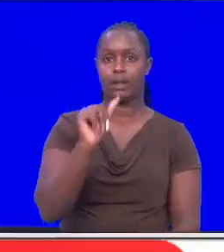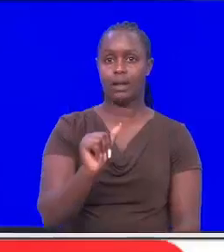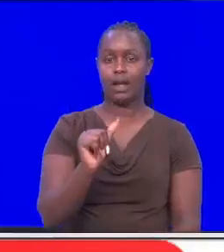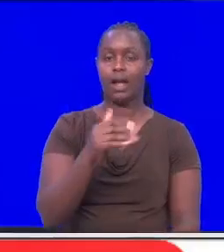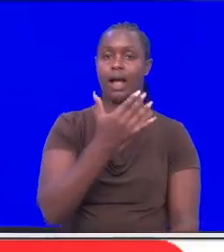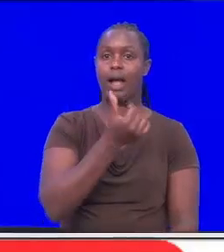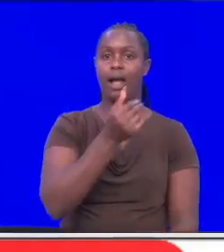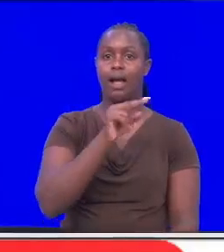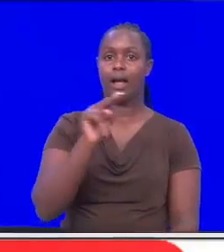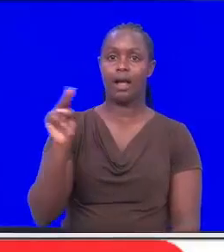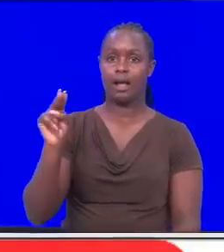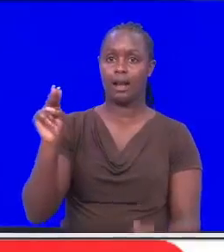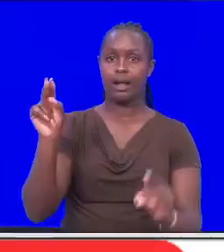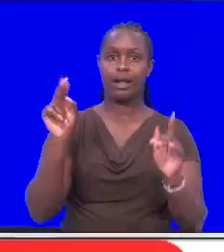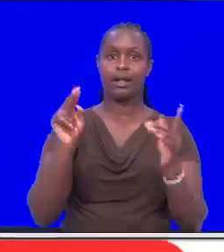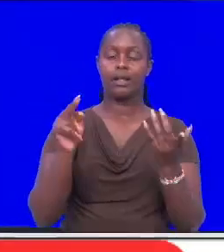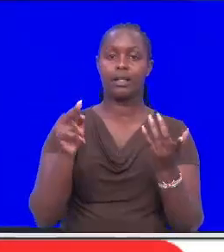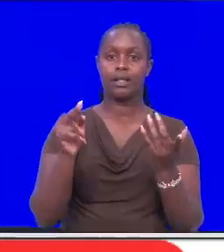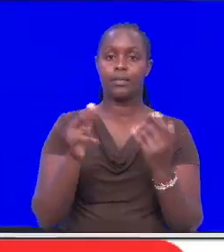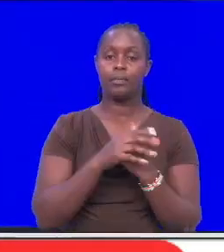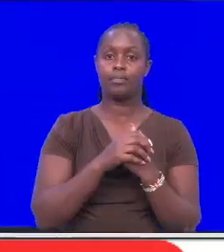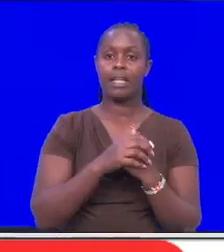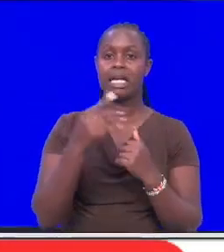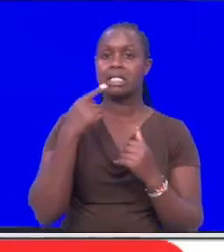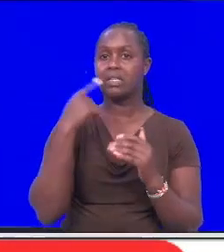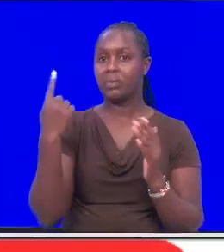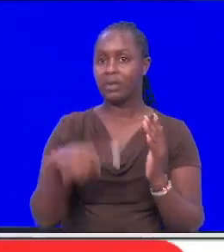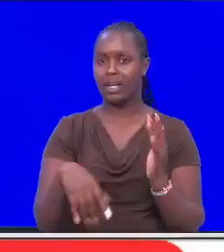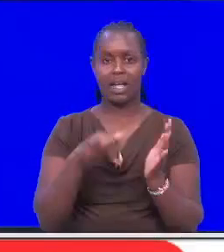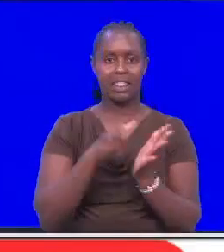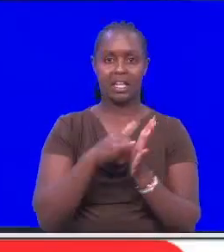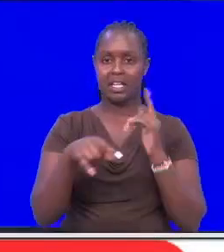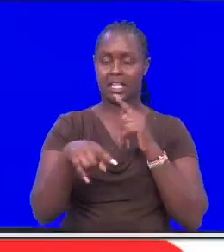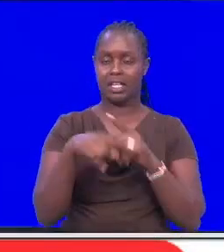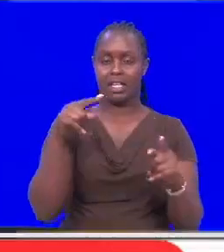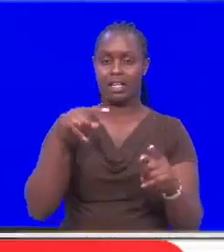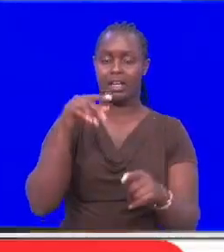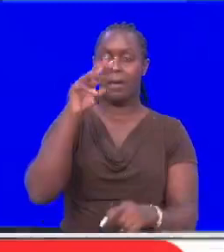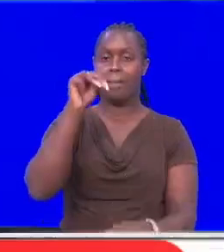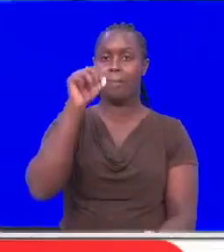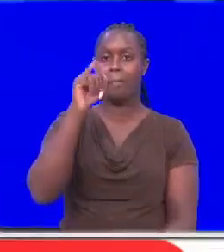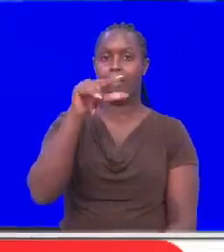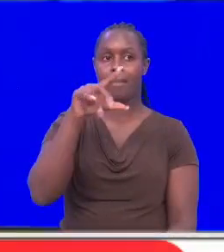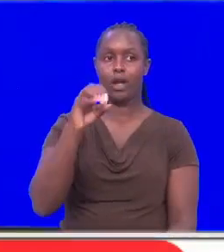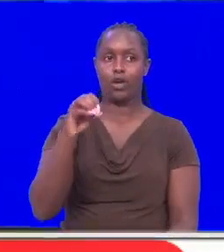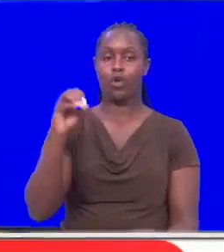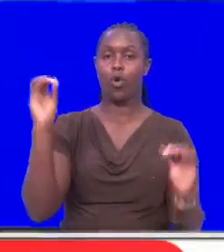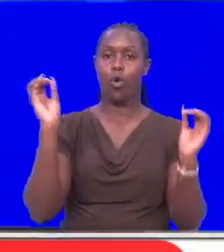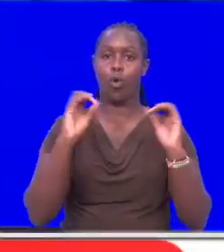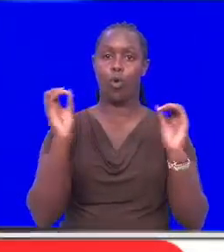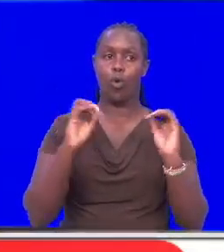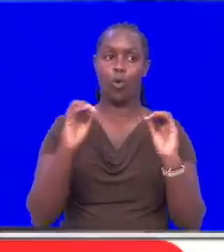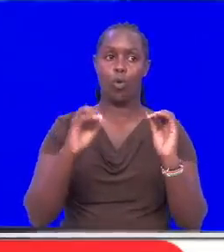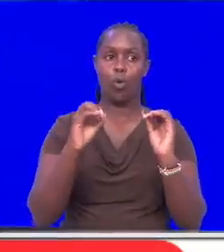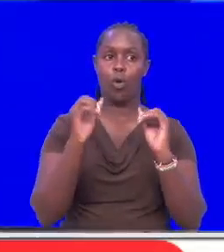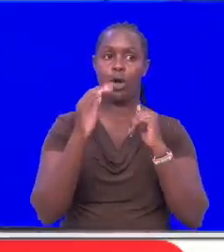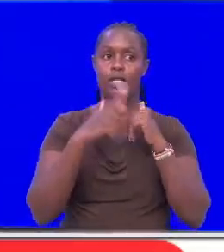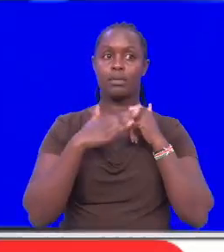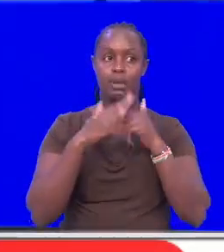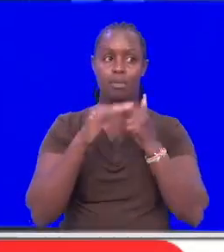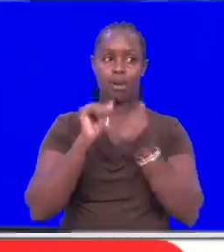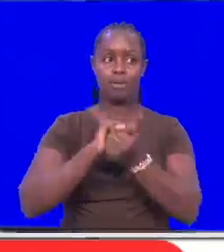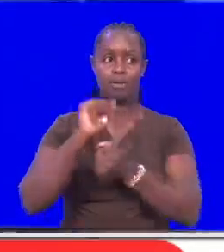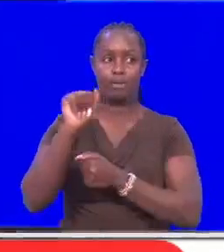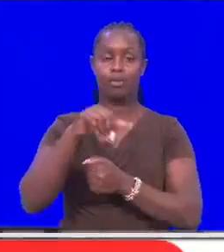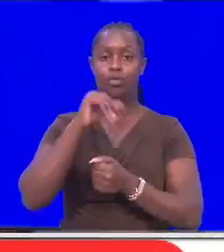Ouma, alias Nuts, denied that she murdered Eric Maigo on September 15th. She was not released on bond